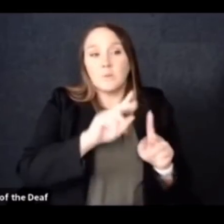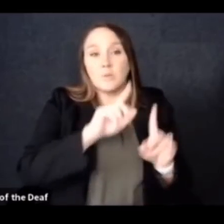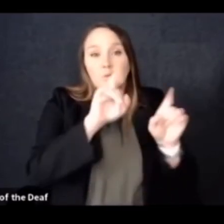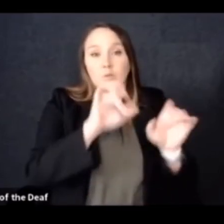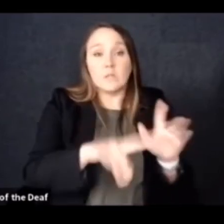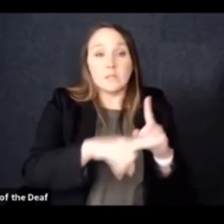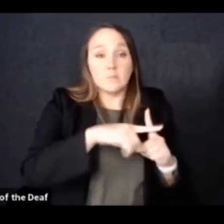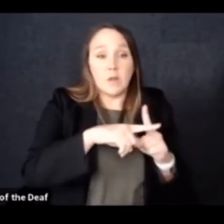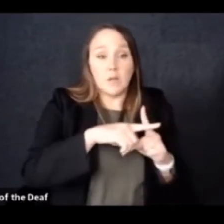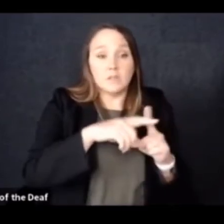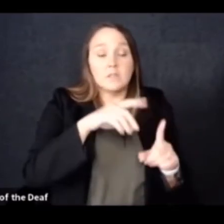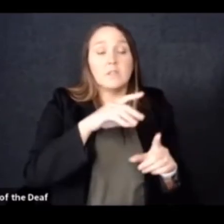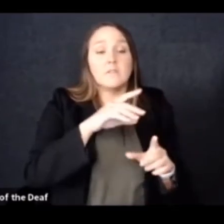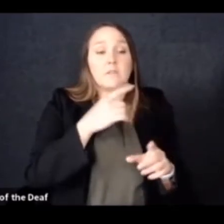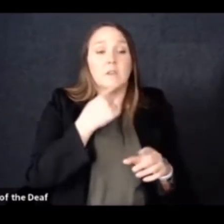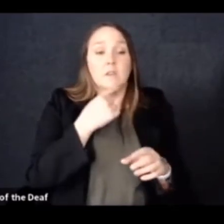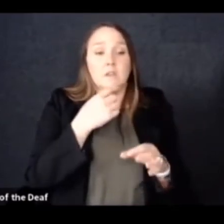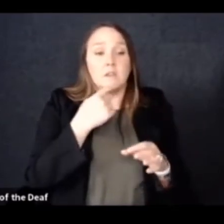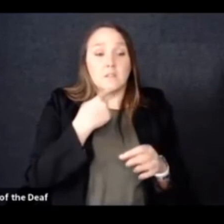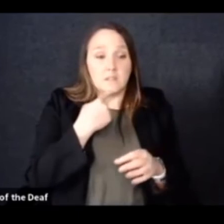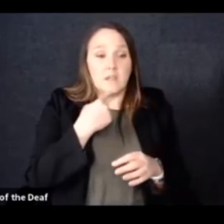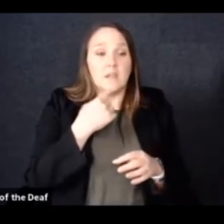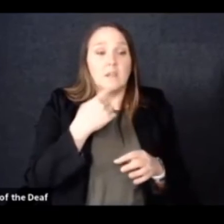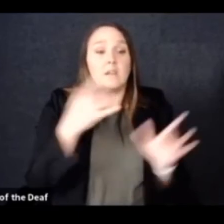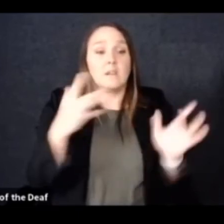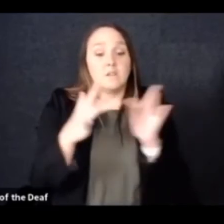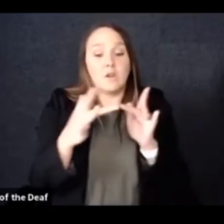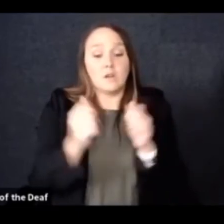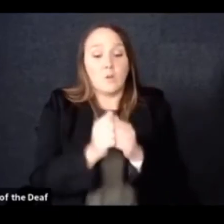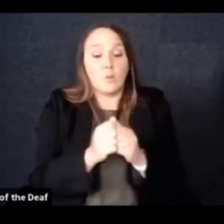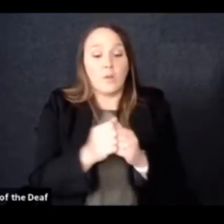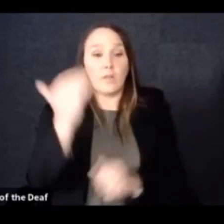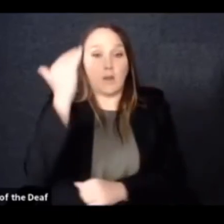COVID-19 say they have been in contact with a known case?